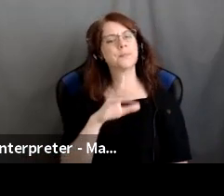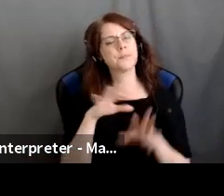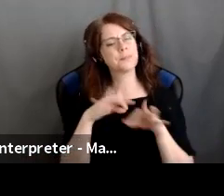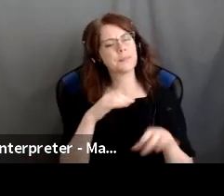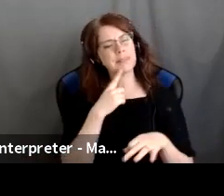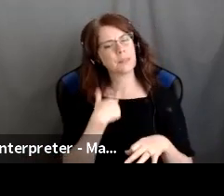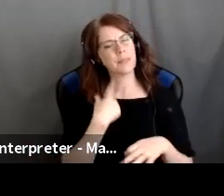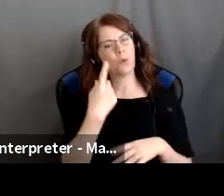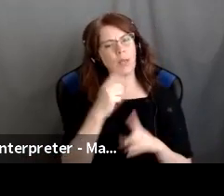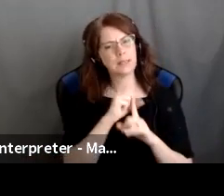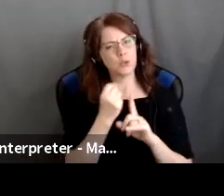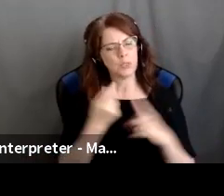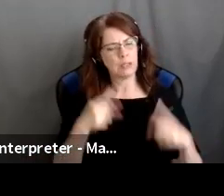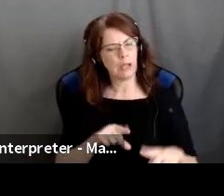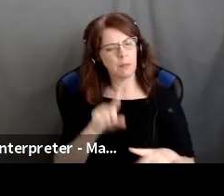you failed.